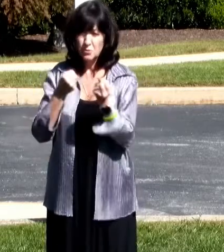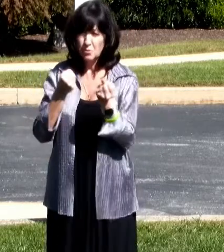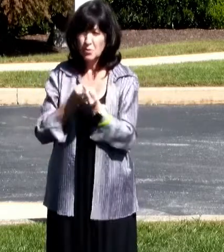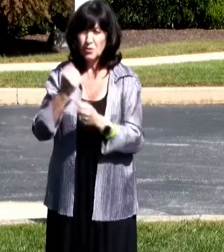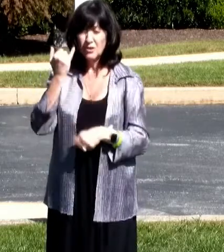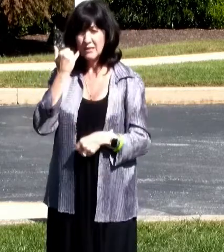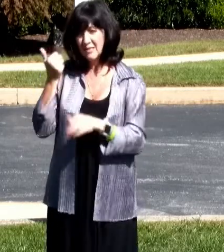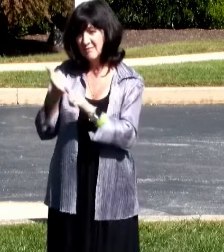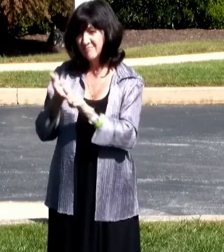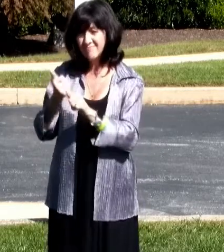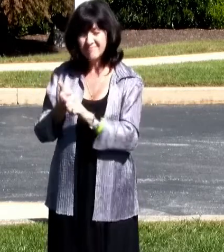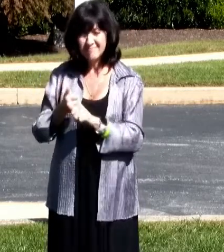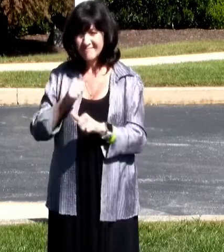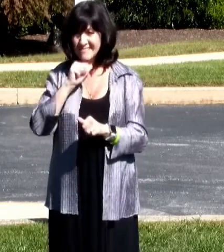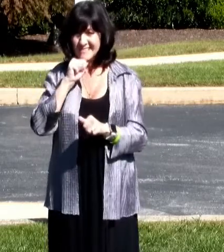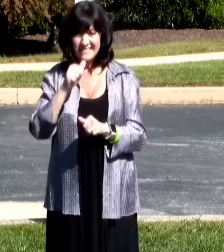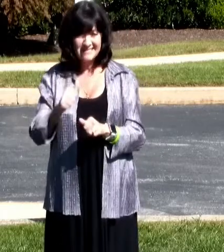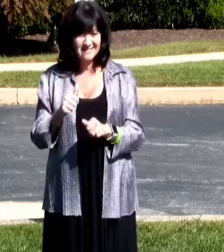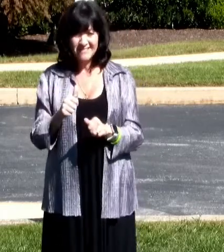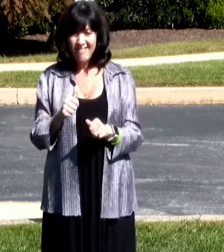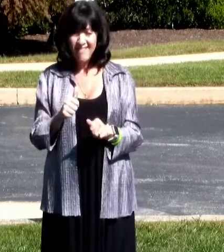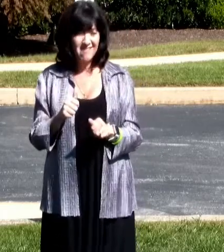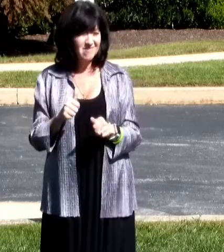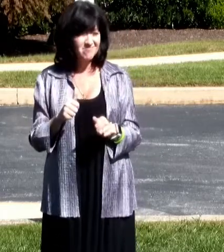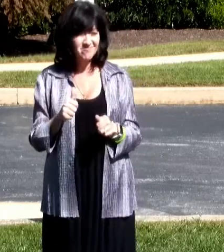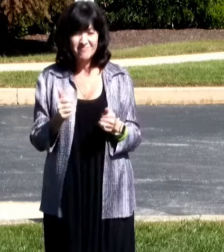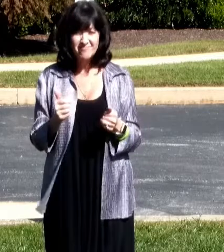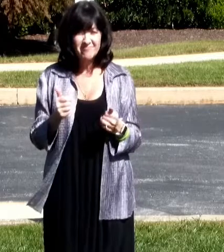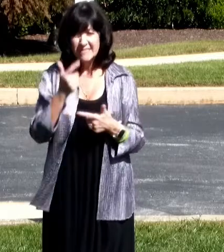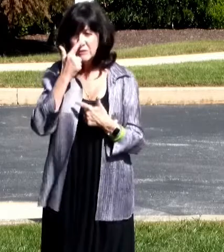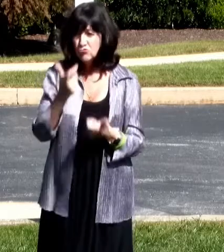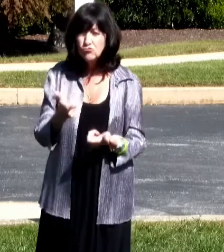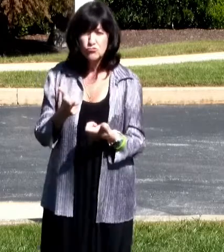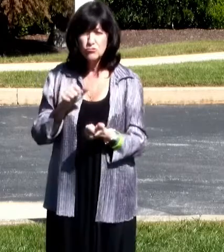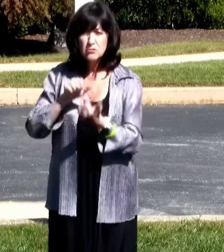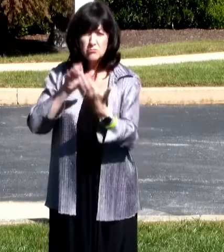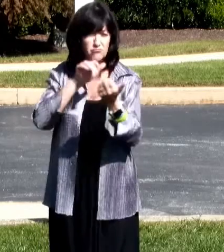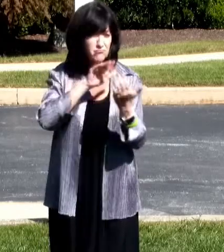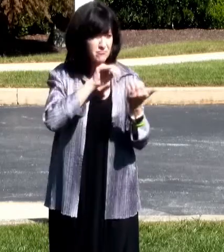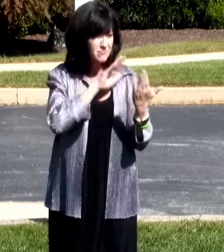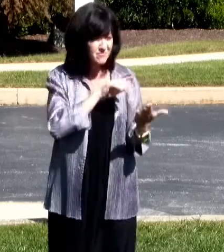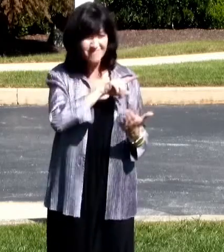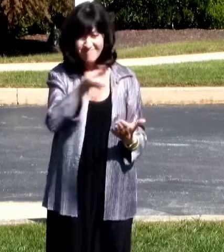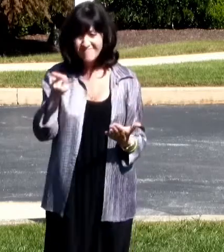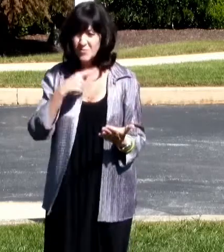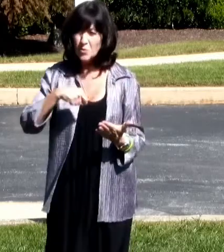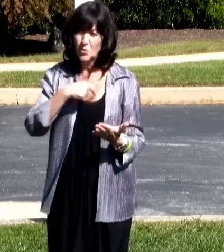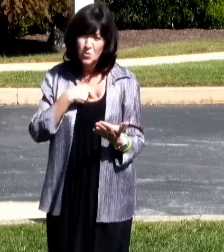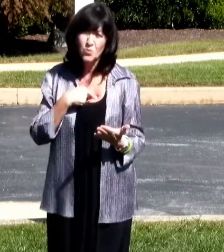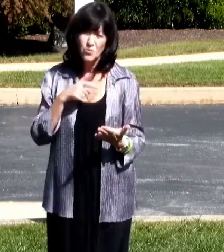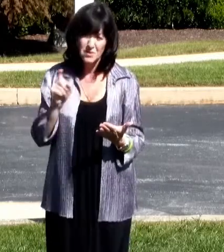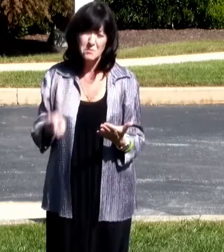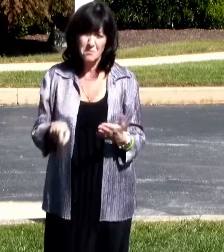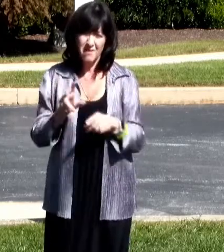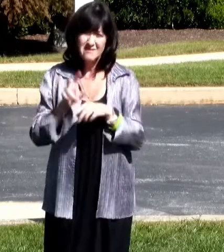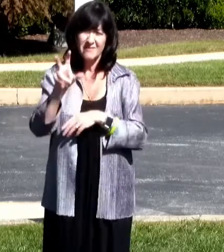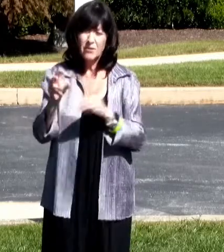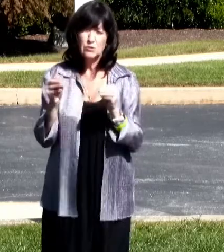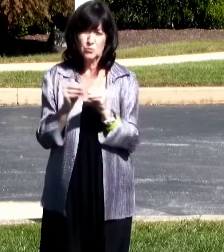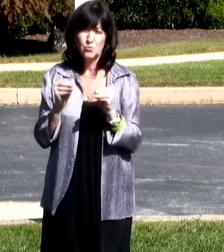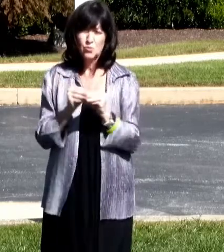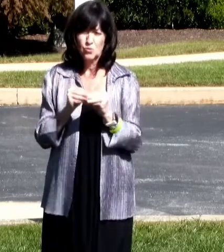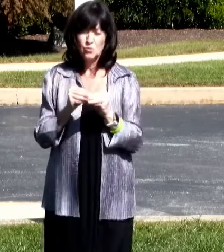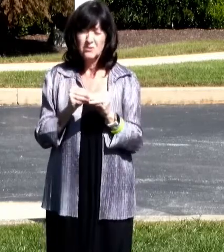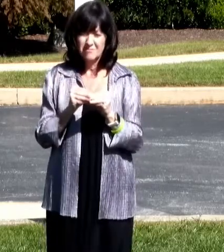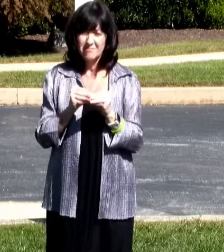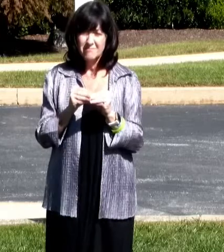key stakeholders in the eye and say, we have got to do better by our health care system, we have got to invest more in primary care, it probably would not have gotten done. He